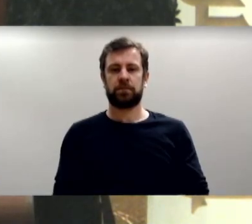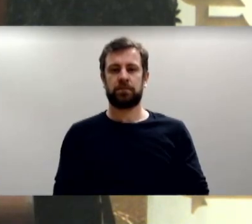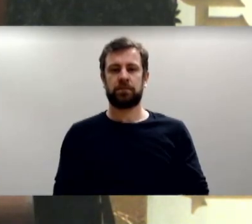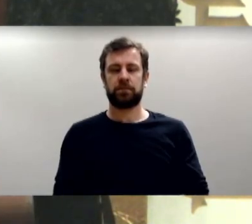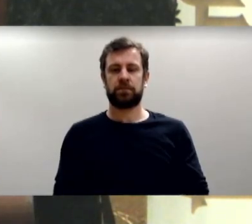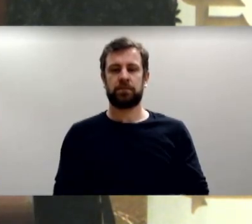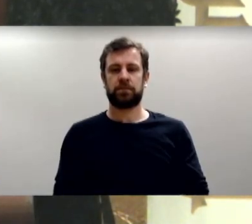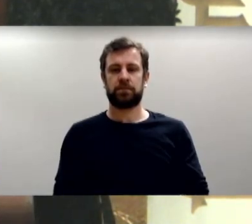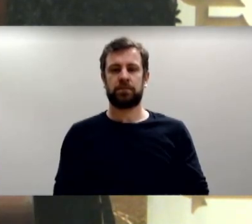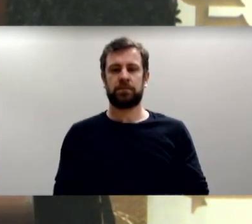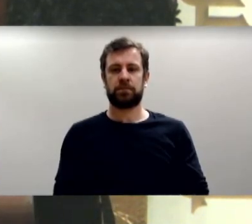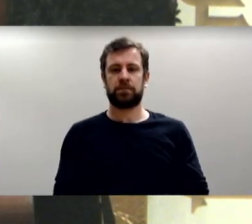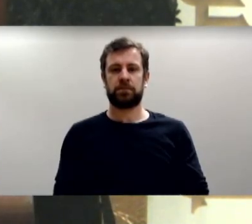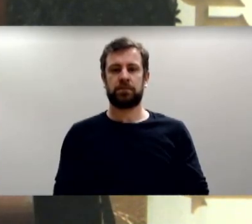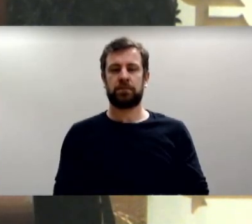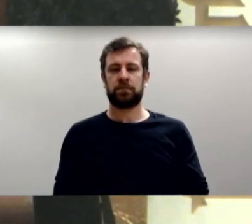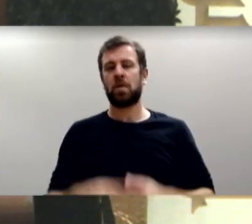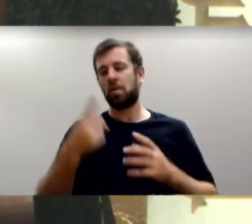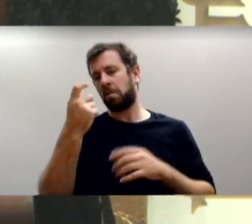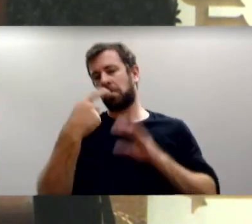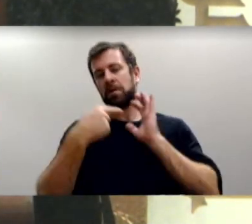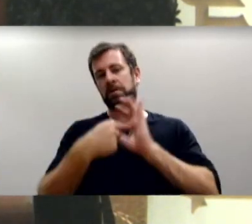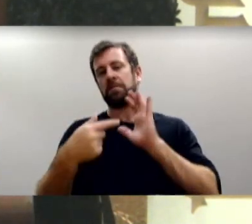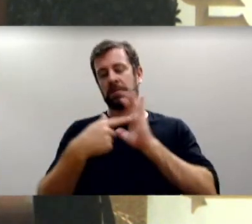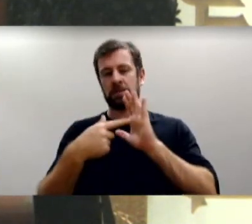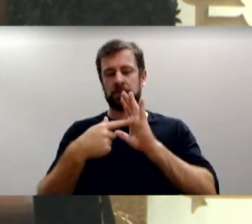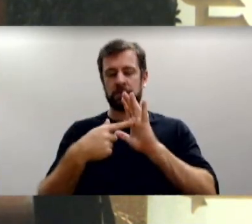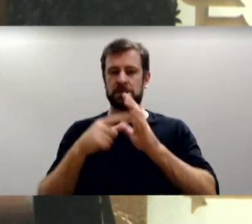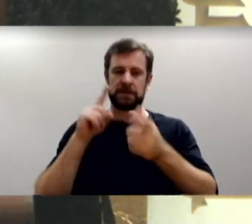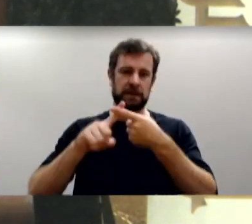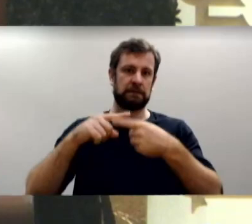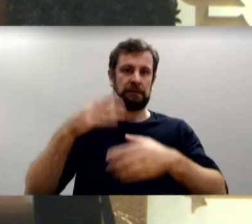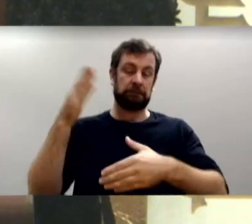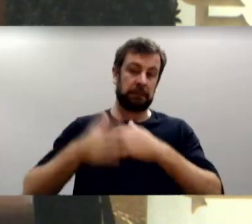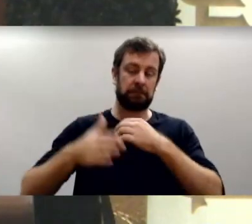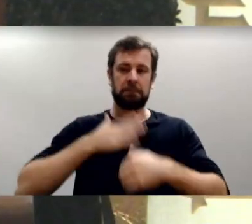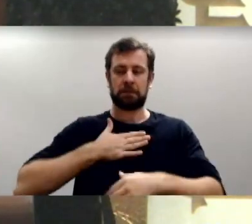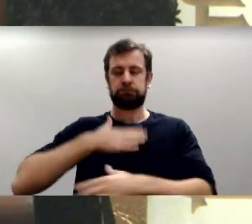One more example before I come to the end of the majlis.